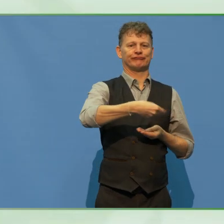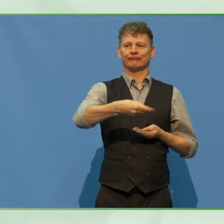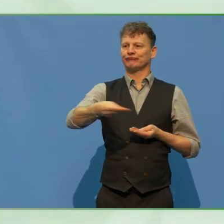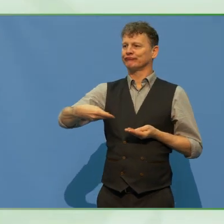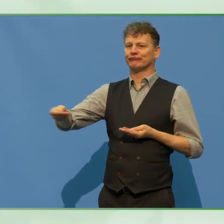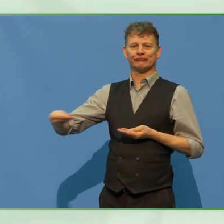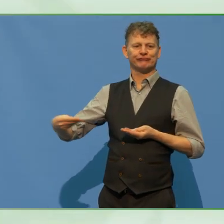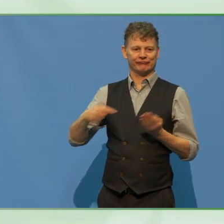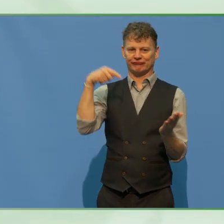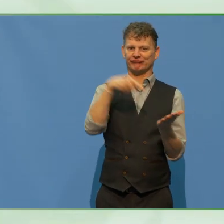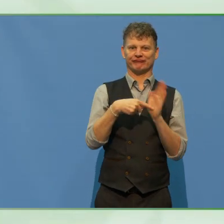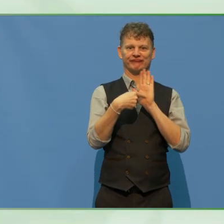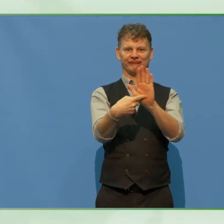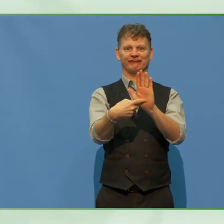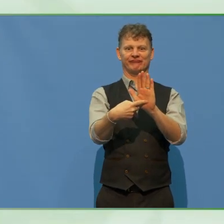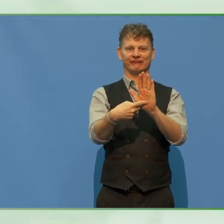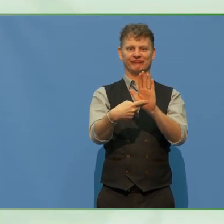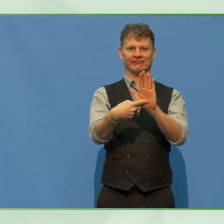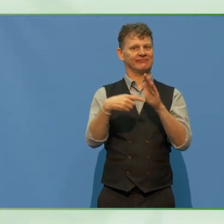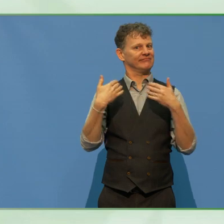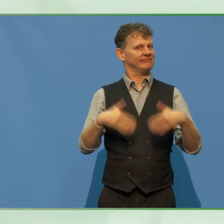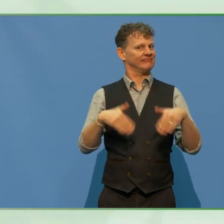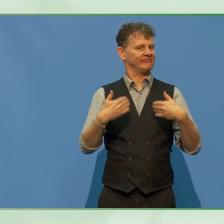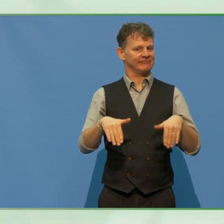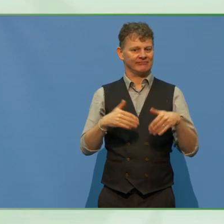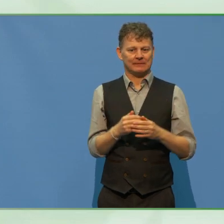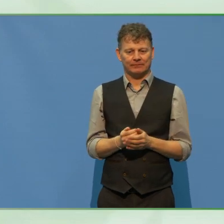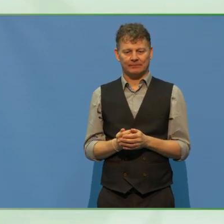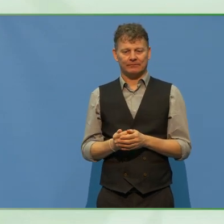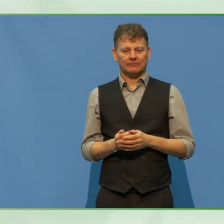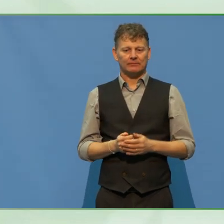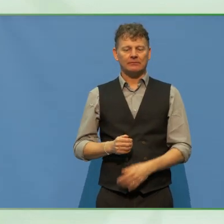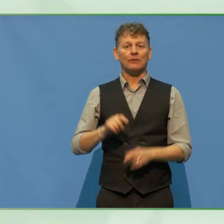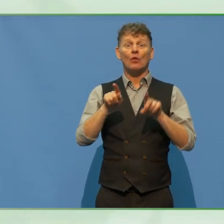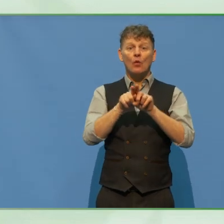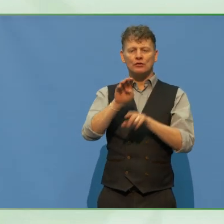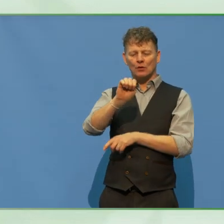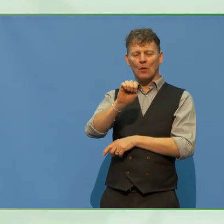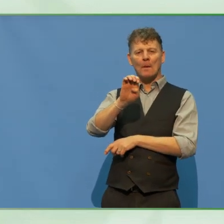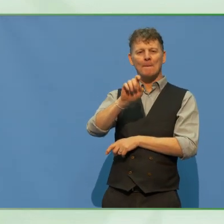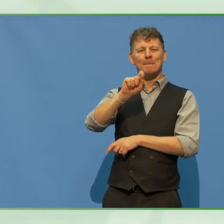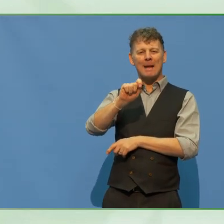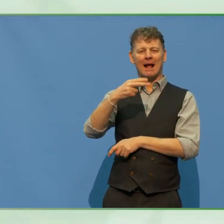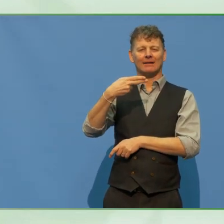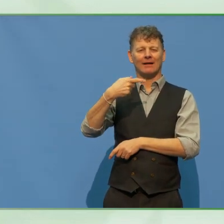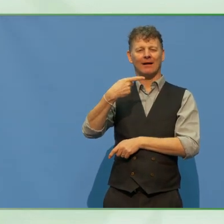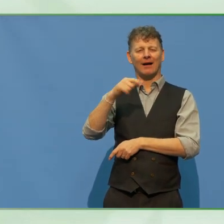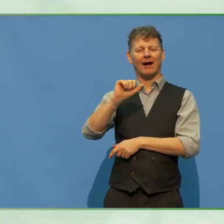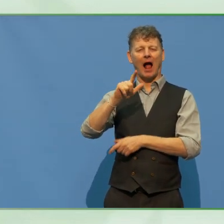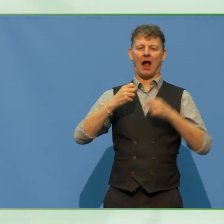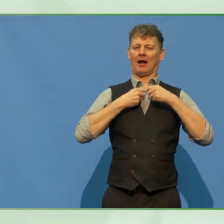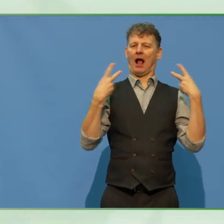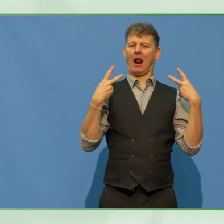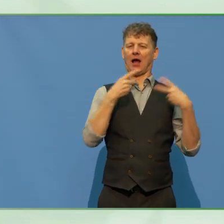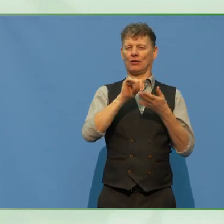different stores to find. Or her work with the Met Gala. What do I admire? I'm going to leave you the rest. Copilot does a